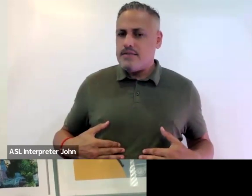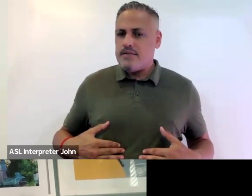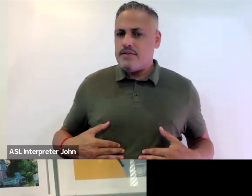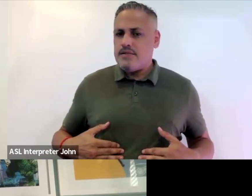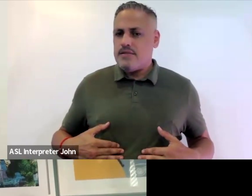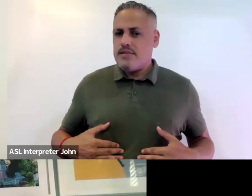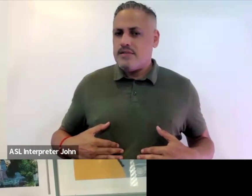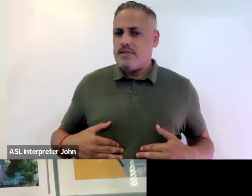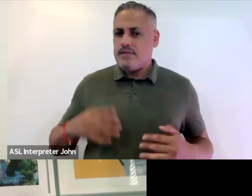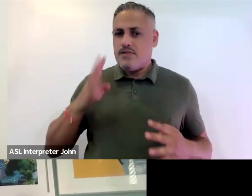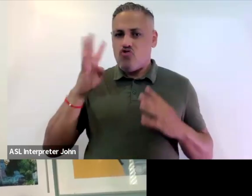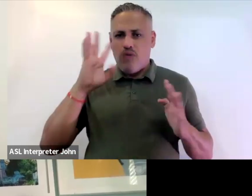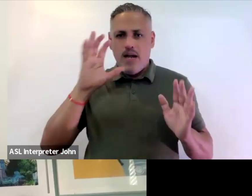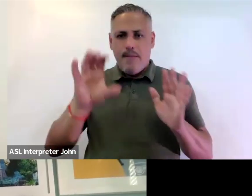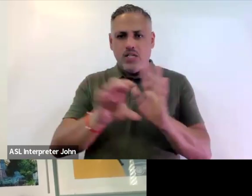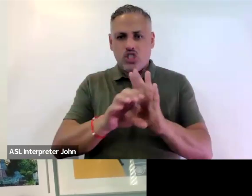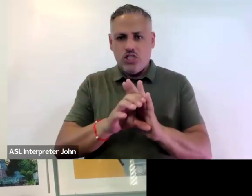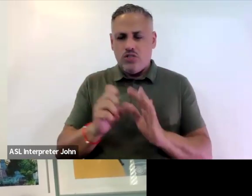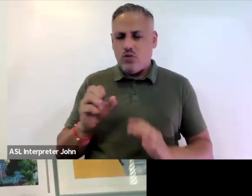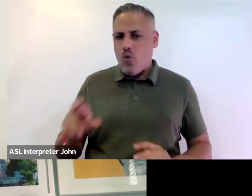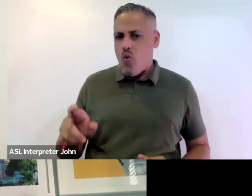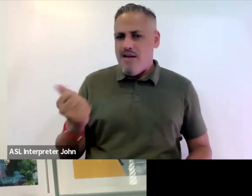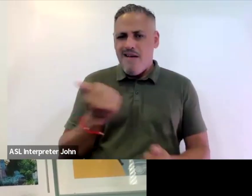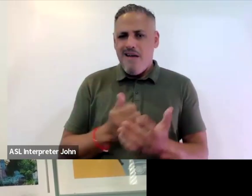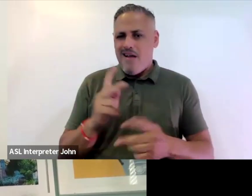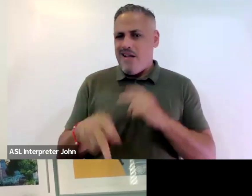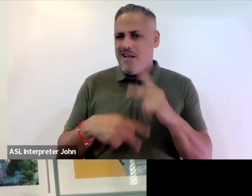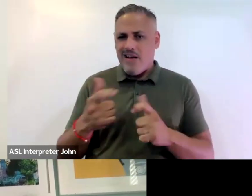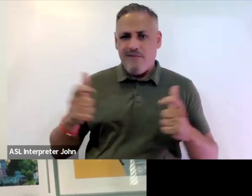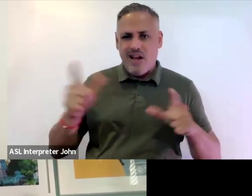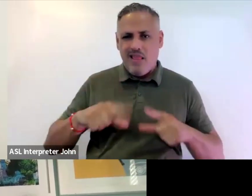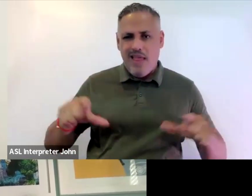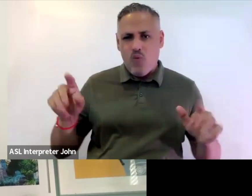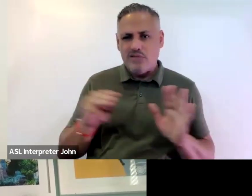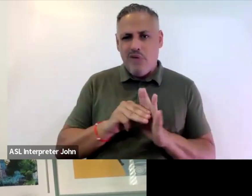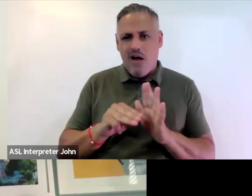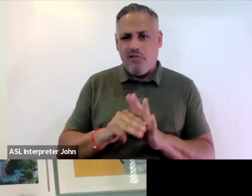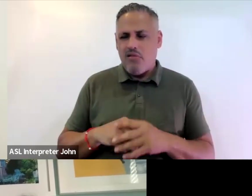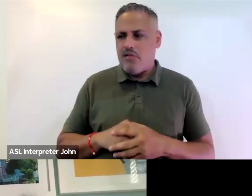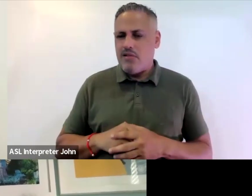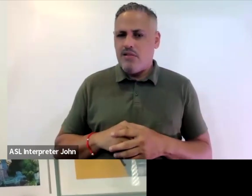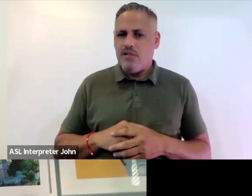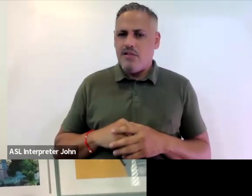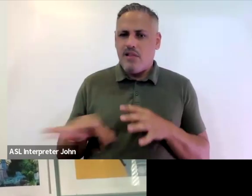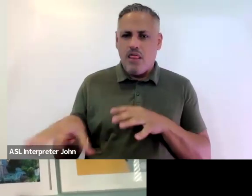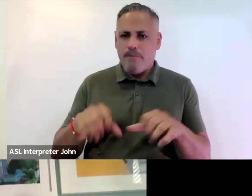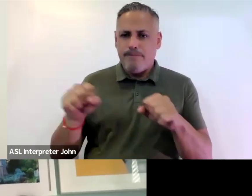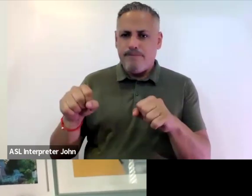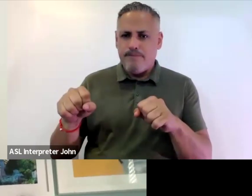like create images, or any kind of large language model co-option